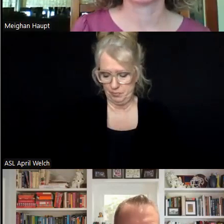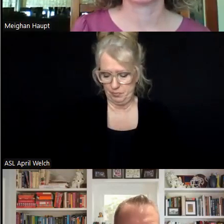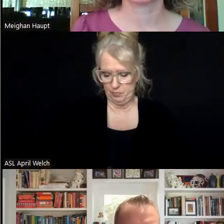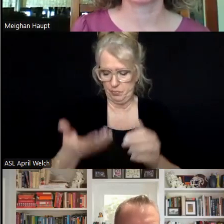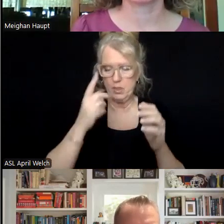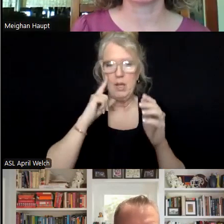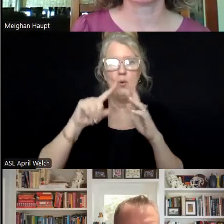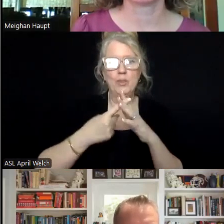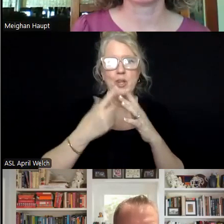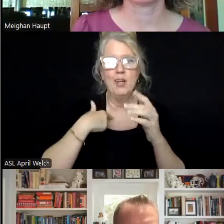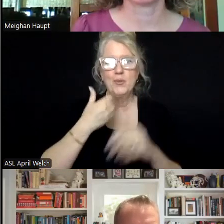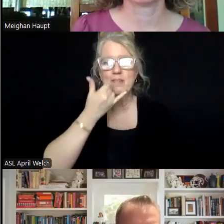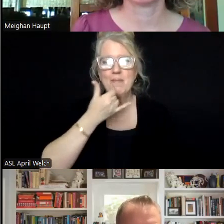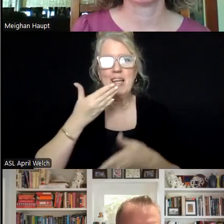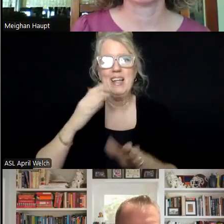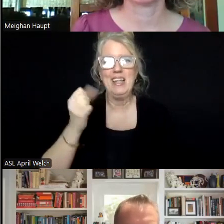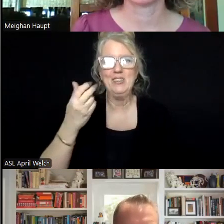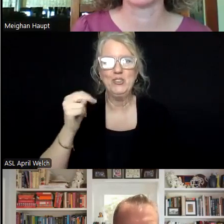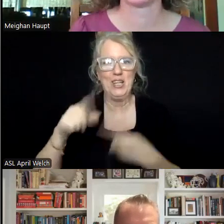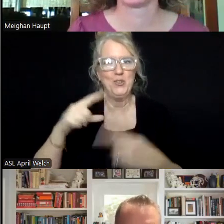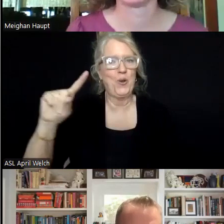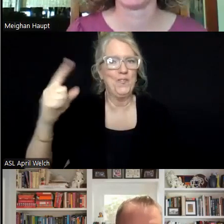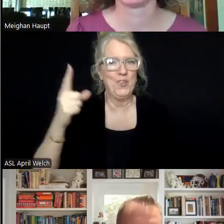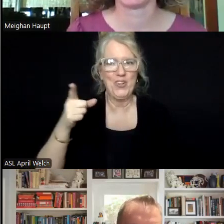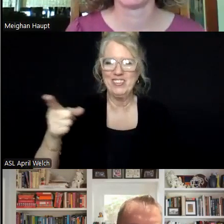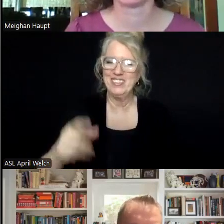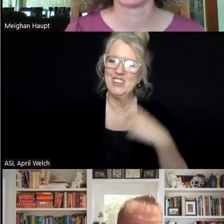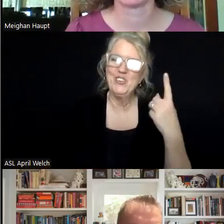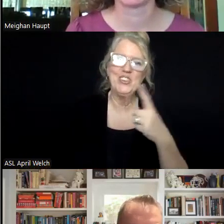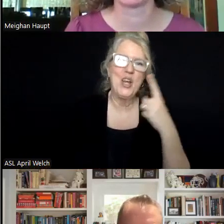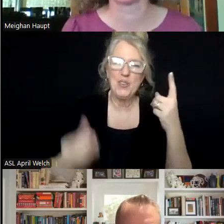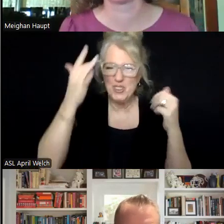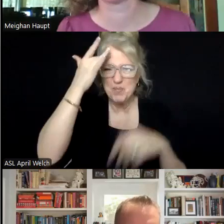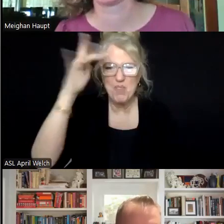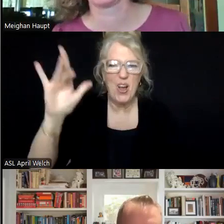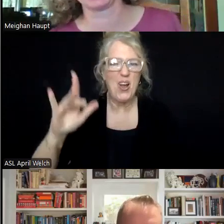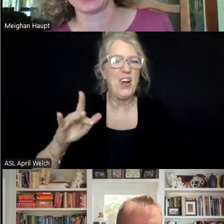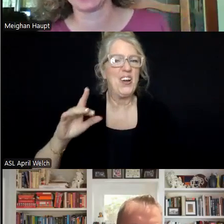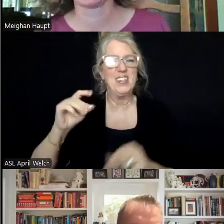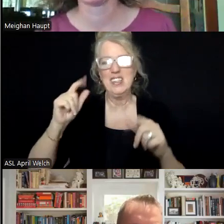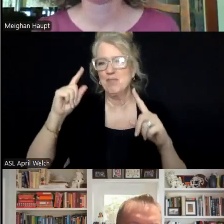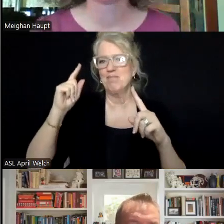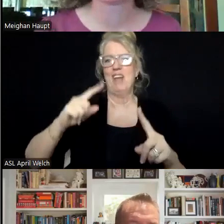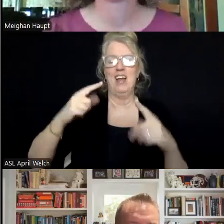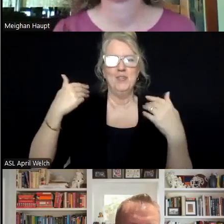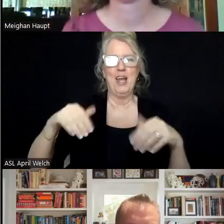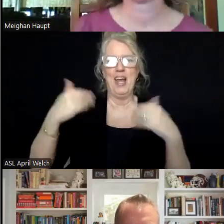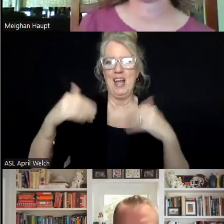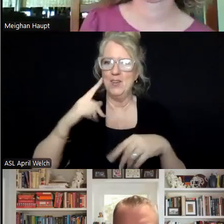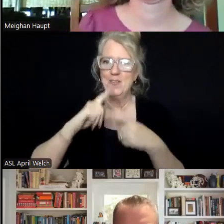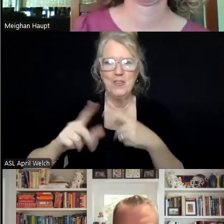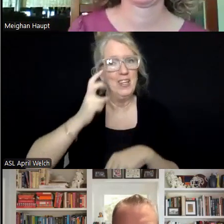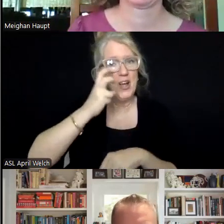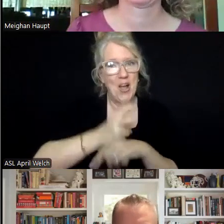saying it was a mistake to let Shannon go first, because she is always so smart and spot on with this stuff. And it is a hard act